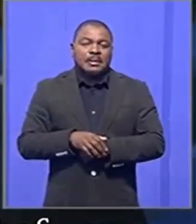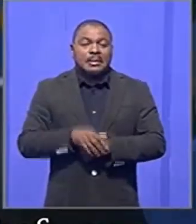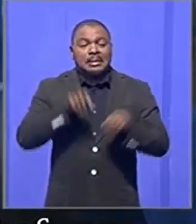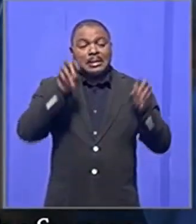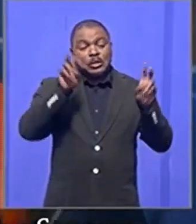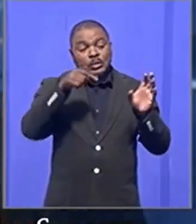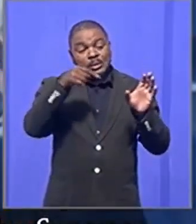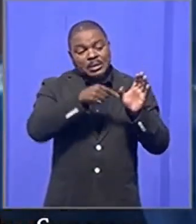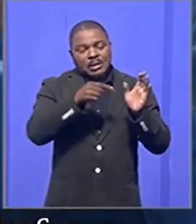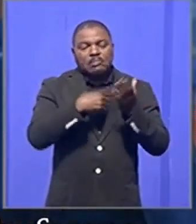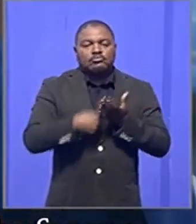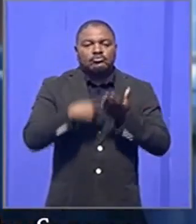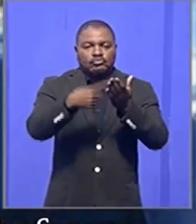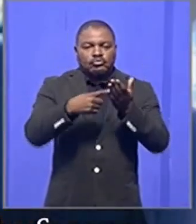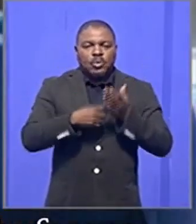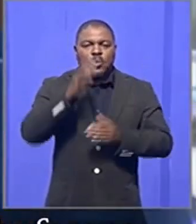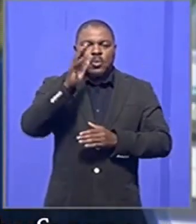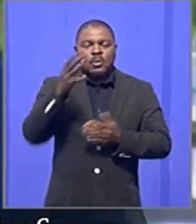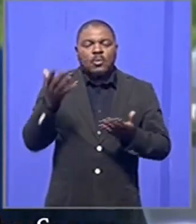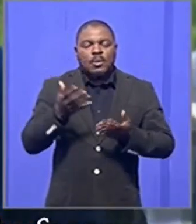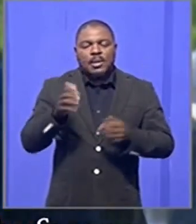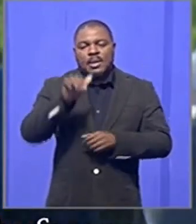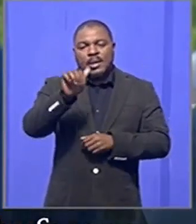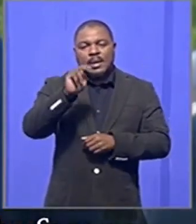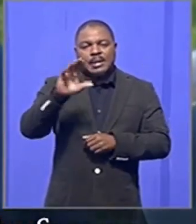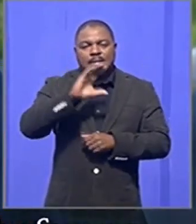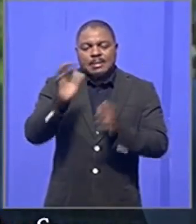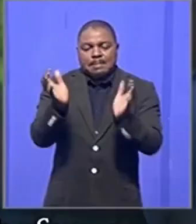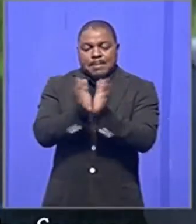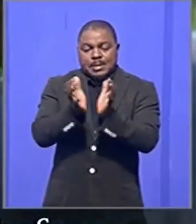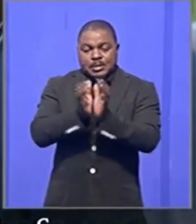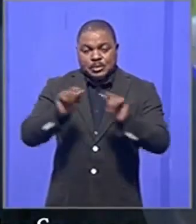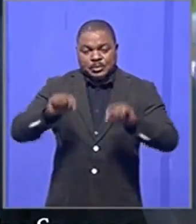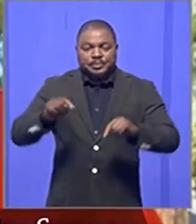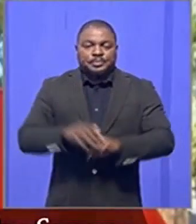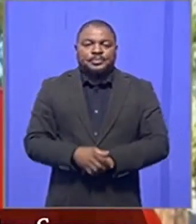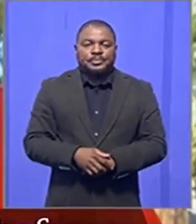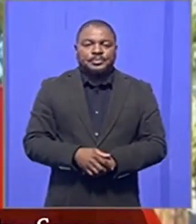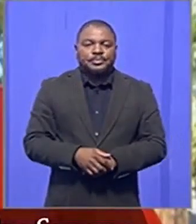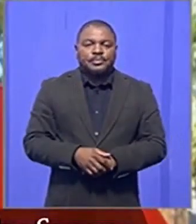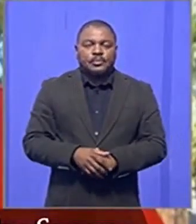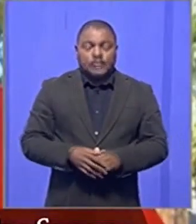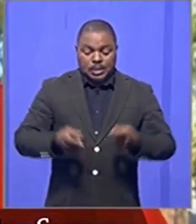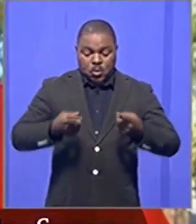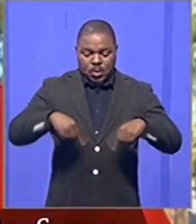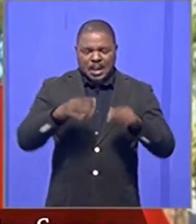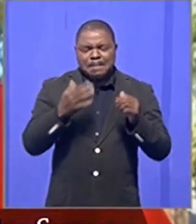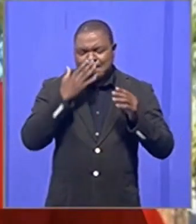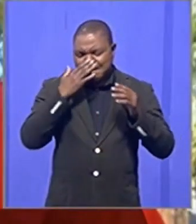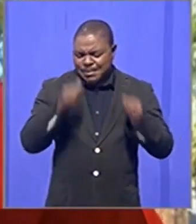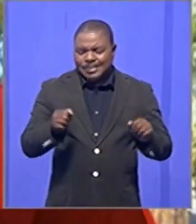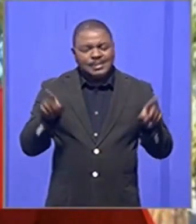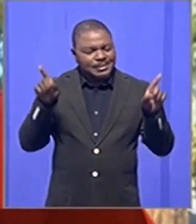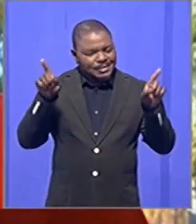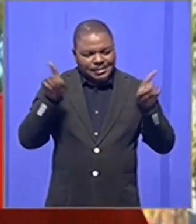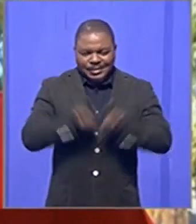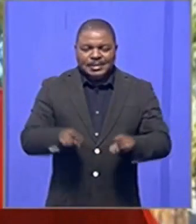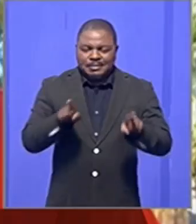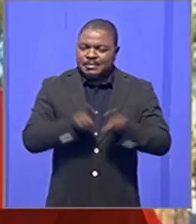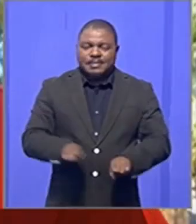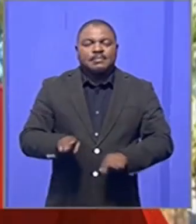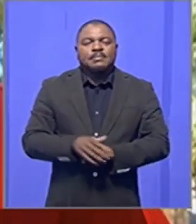tla hlahlwa kopaneng ya khuduthamaga ya ANC ye e swerego legono. Stand sa rena se a change ke sona sela sa maloba la